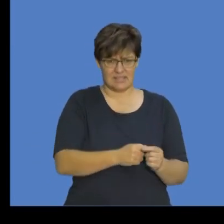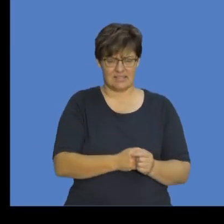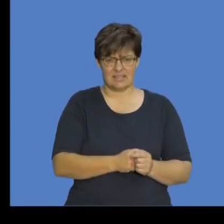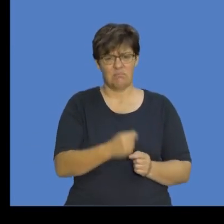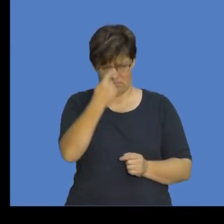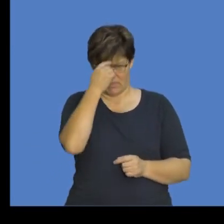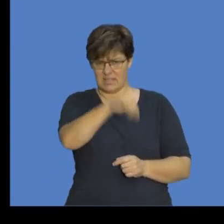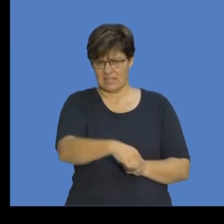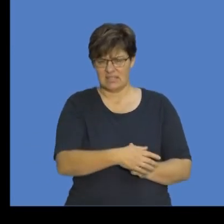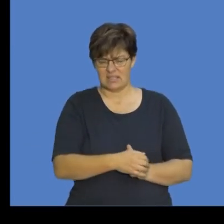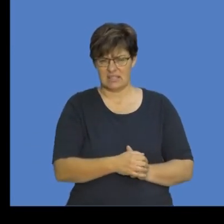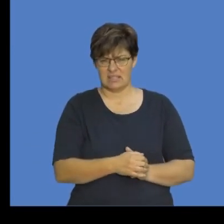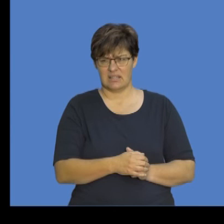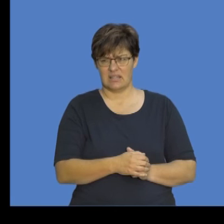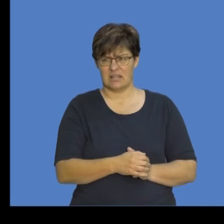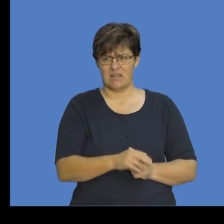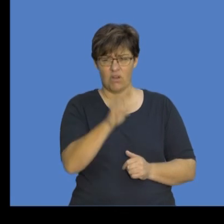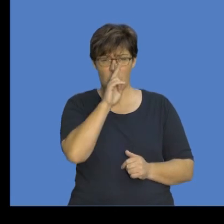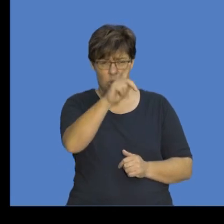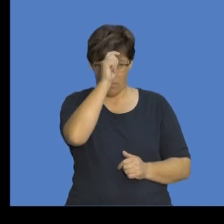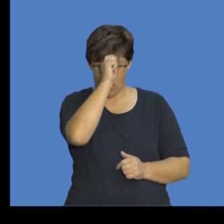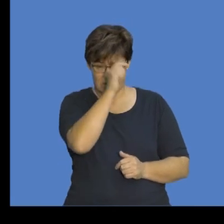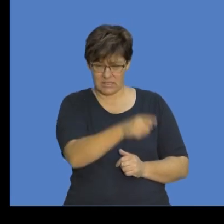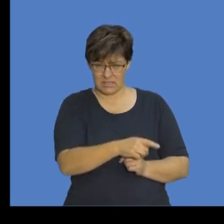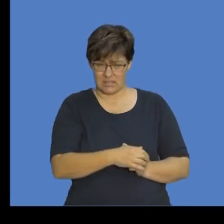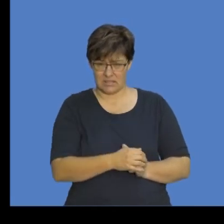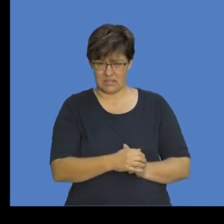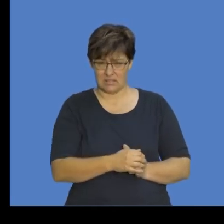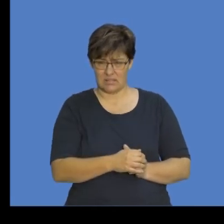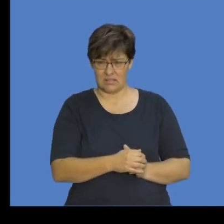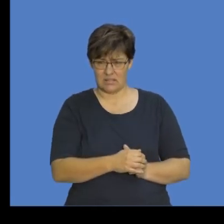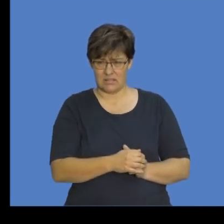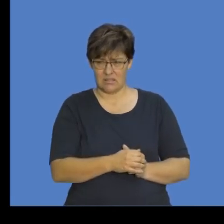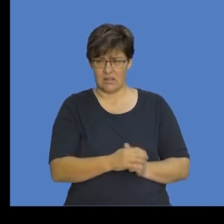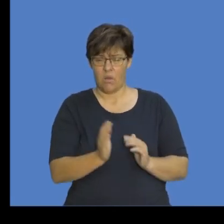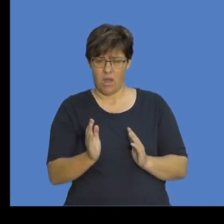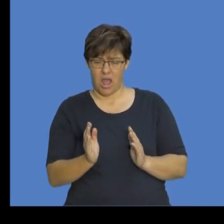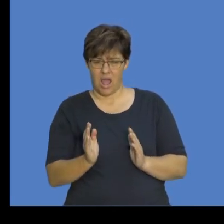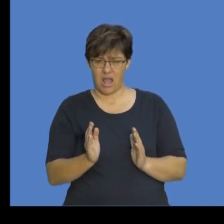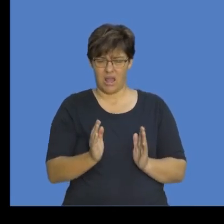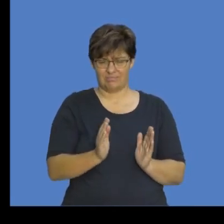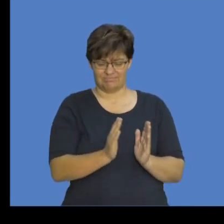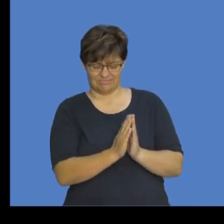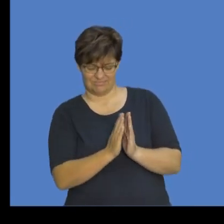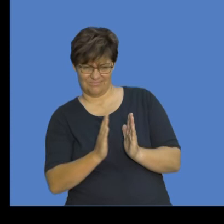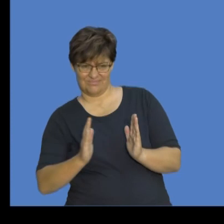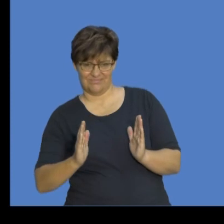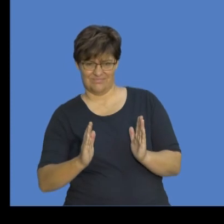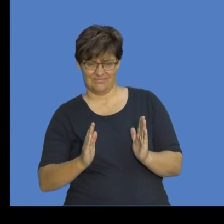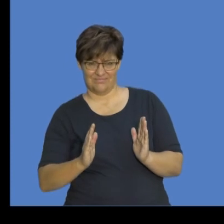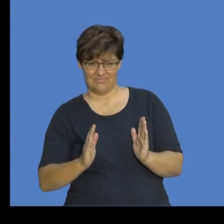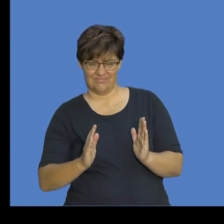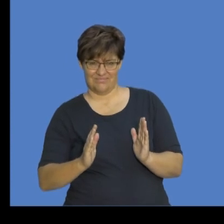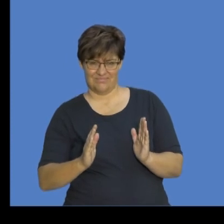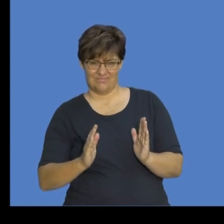Yes, I think so. If you look at the boys, okay, look at the skewness. It's